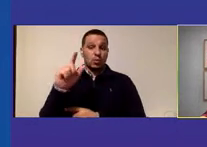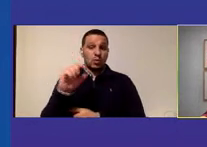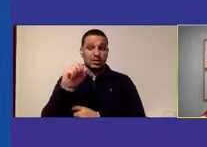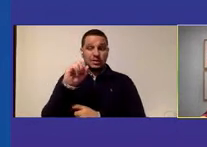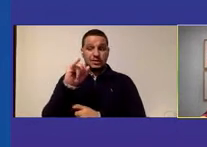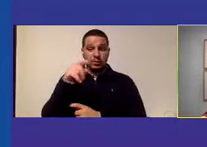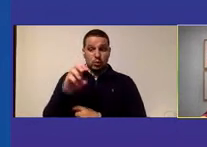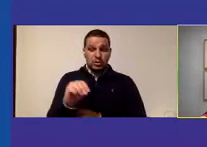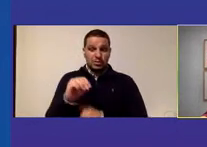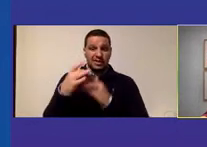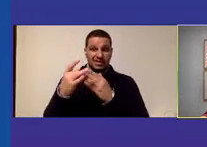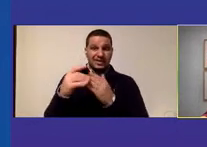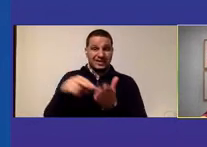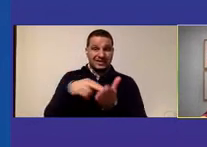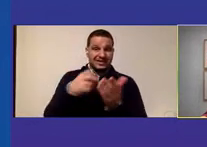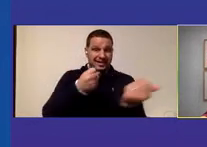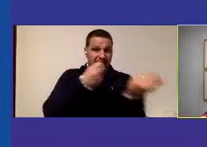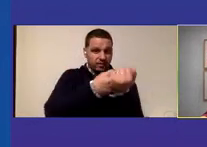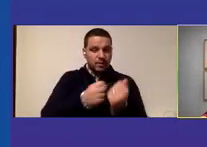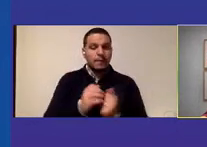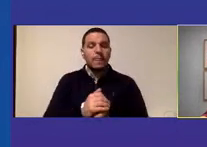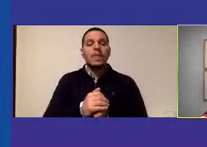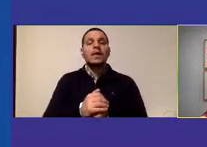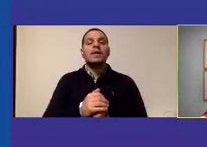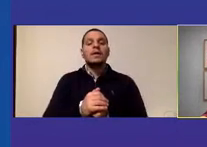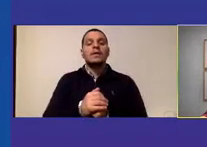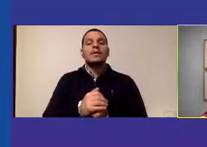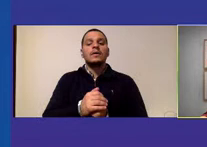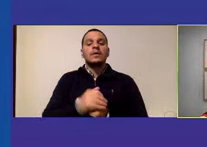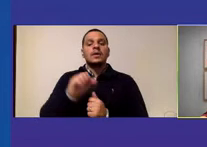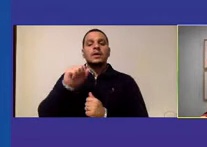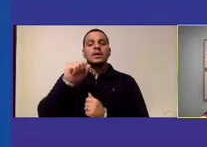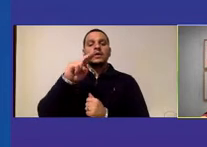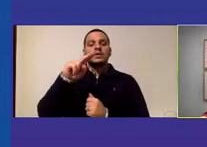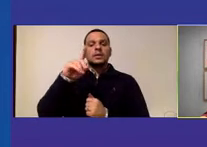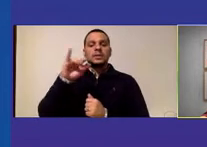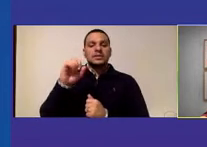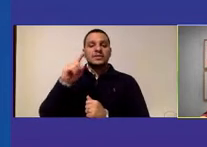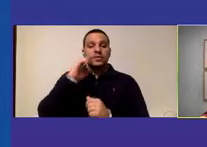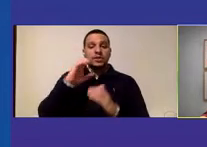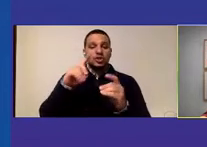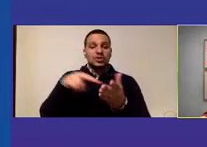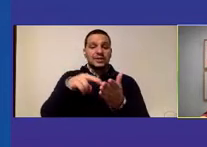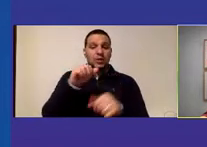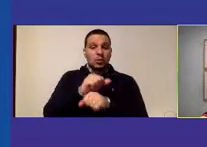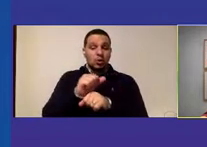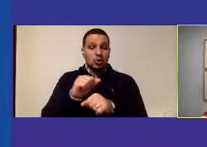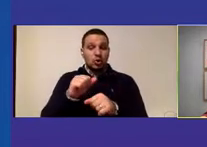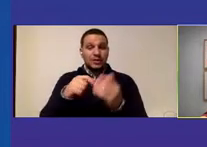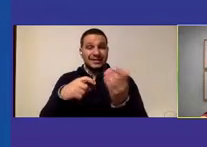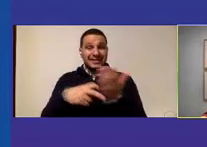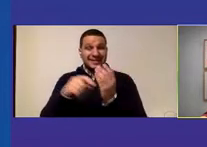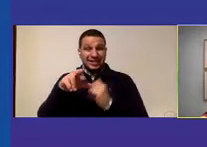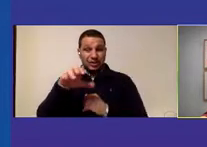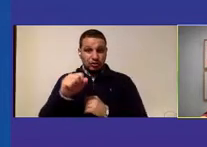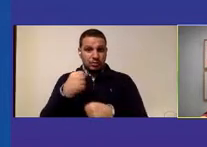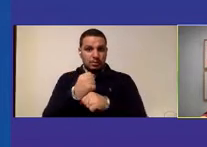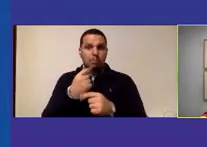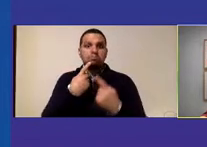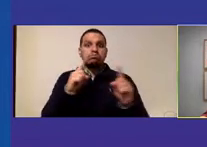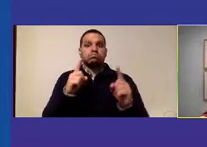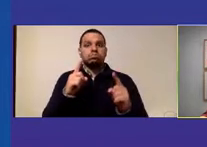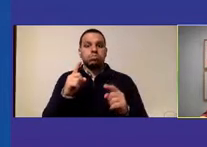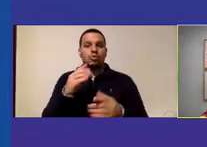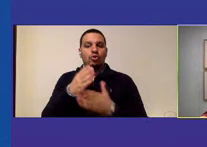Symposium Lead Dance Advocate. Subsidies for the education and dance worker ticket tiers were made possible by the